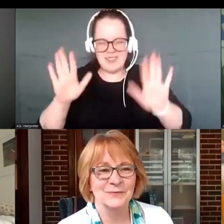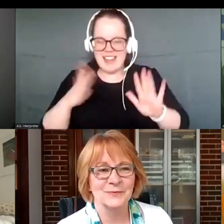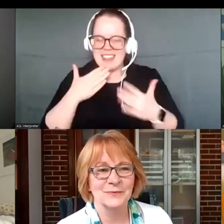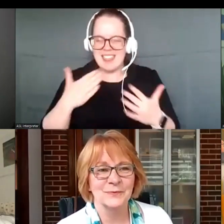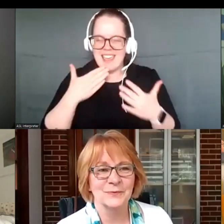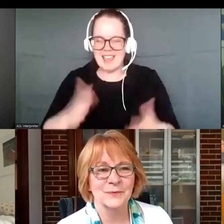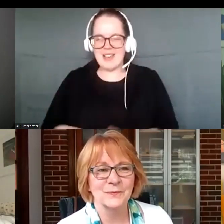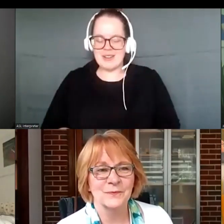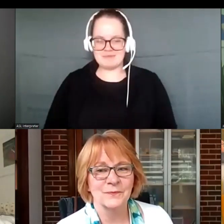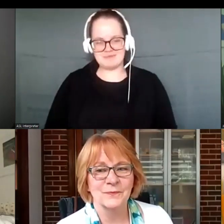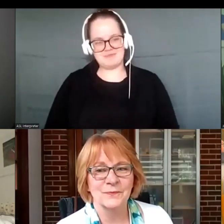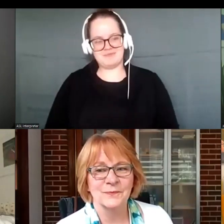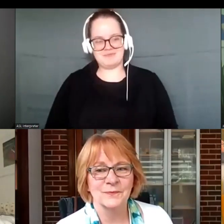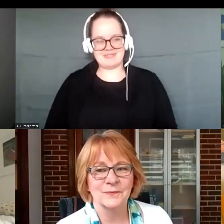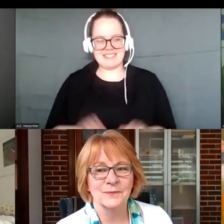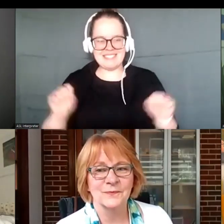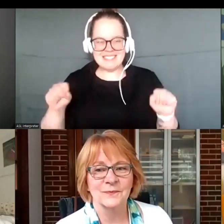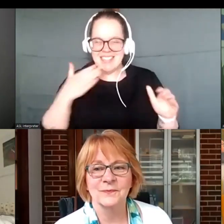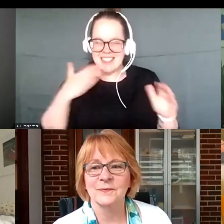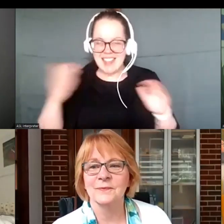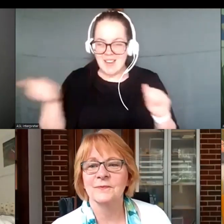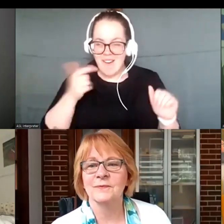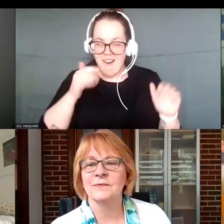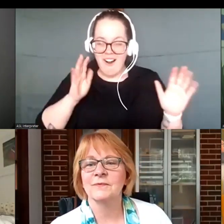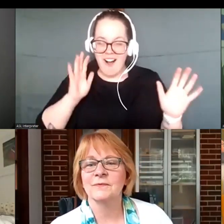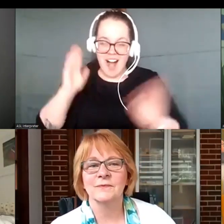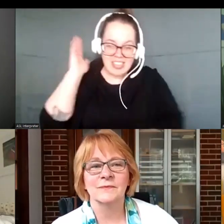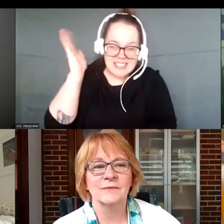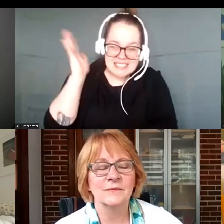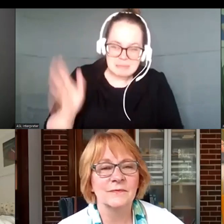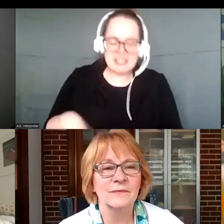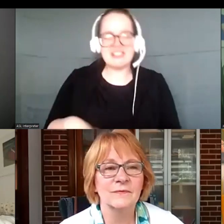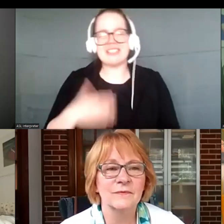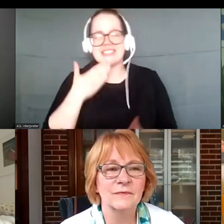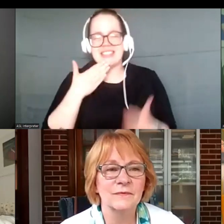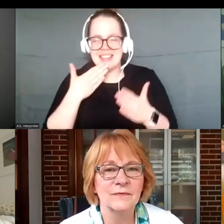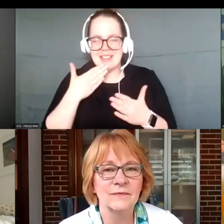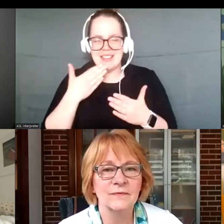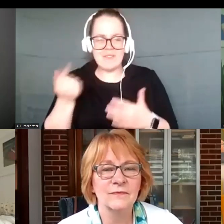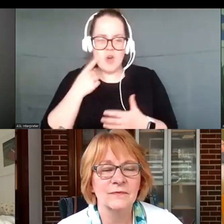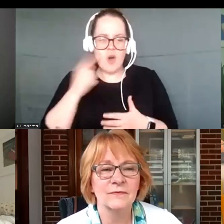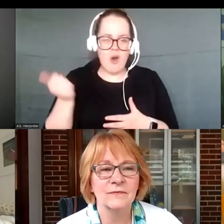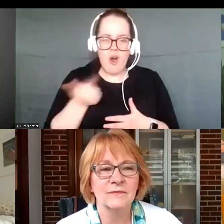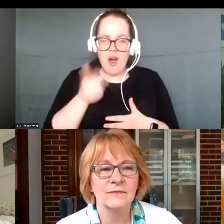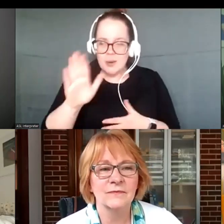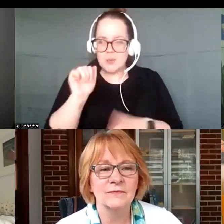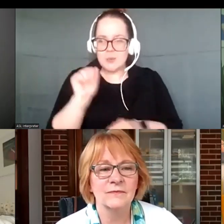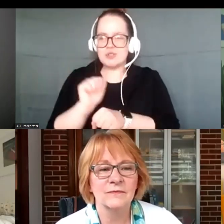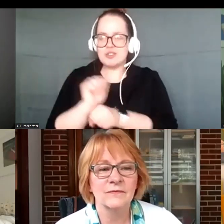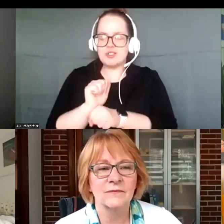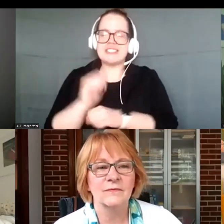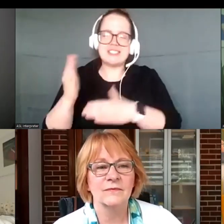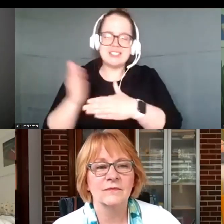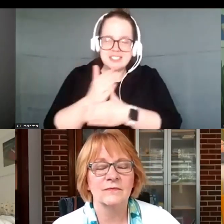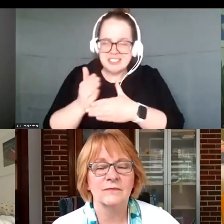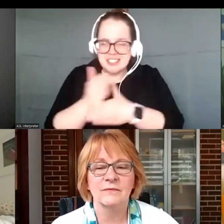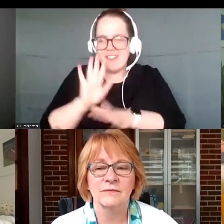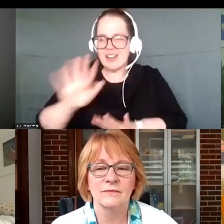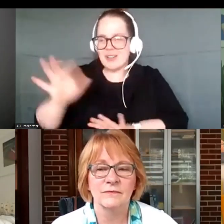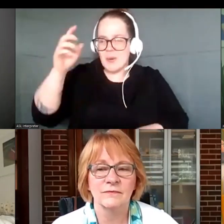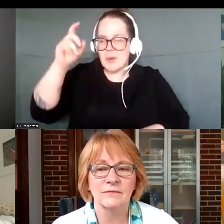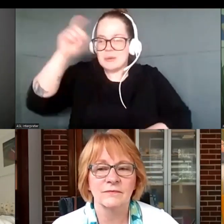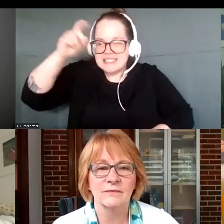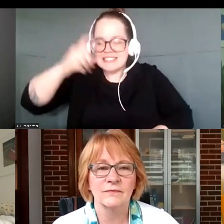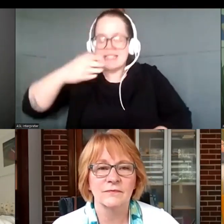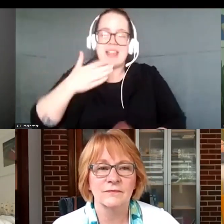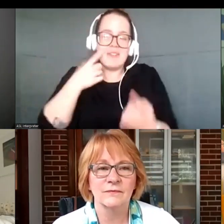thank you, all the speakers. Thank you, Clay and Jayme and Trish and Gail, for all your work and for sharing this wisdom. Thank you all for attending.